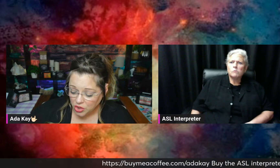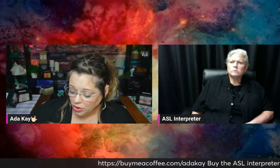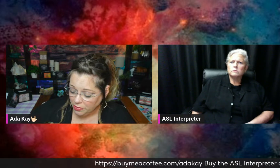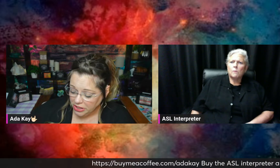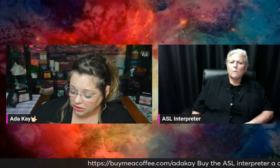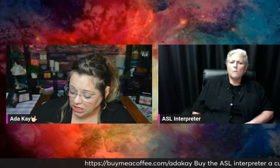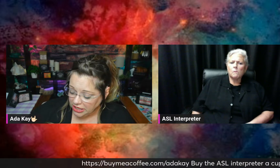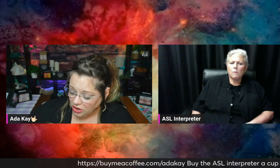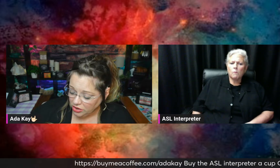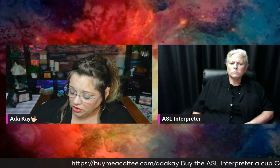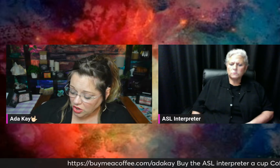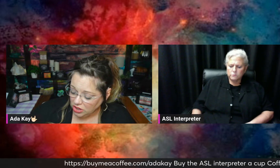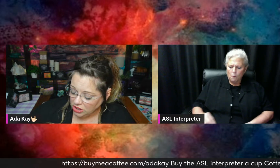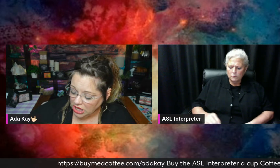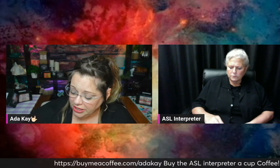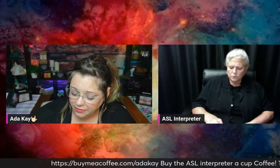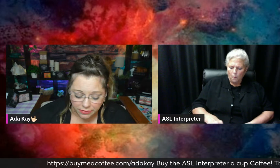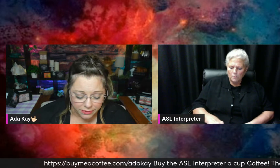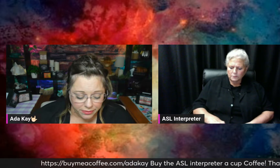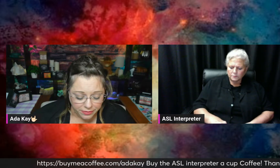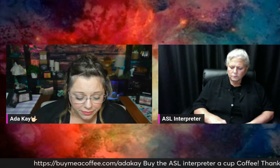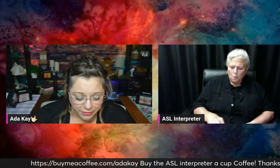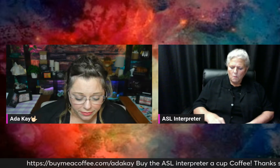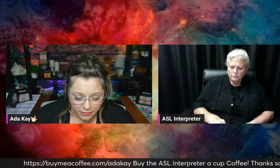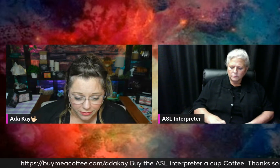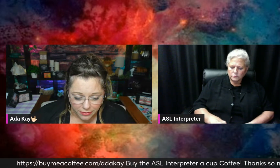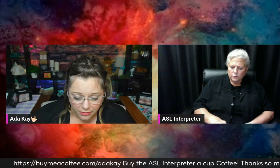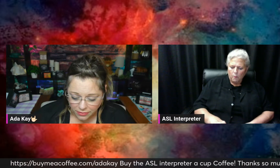Hey, do you want to be on the call online?